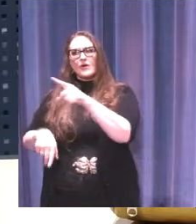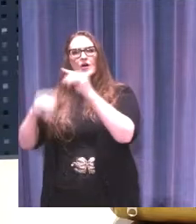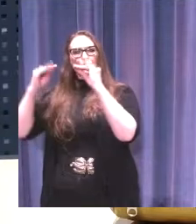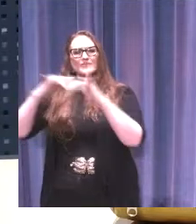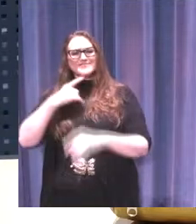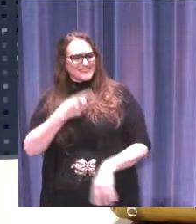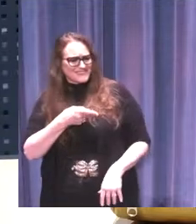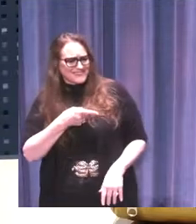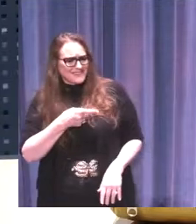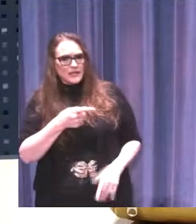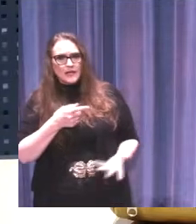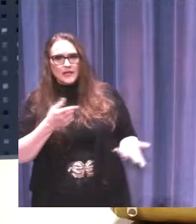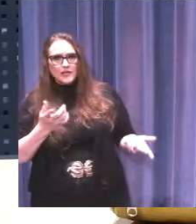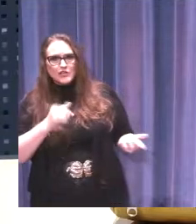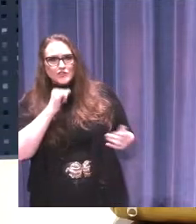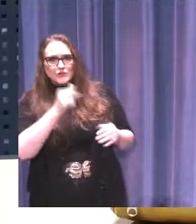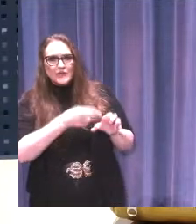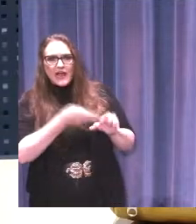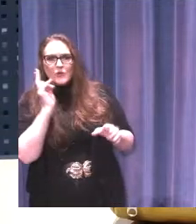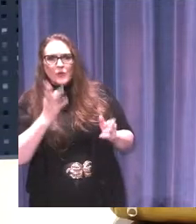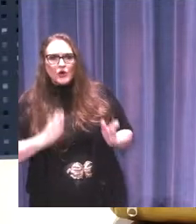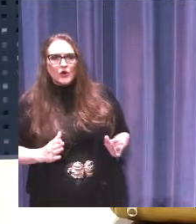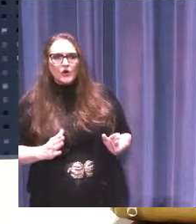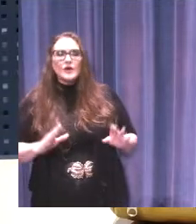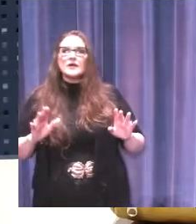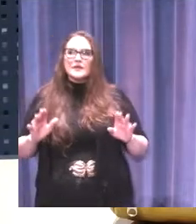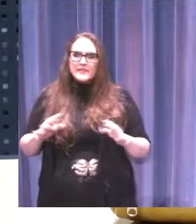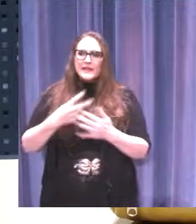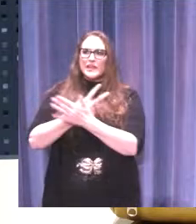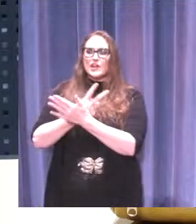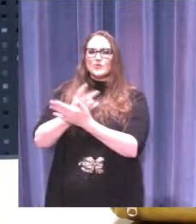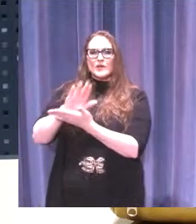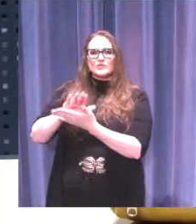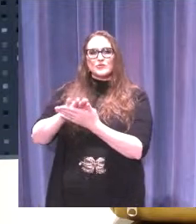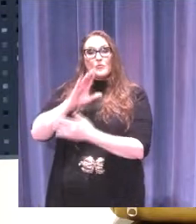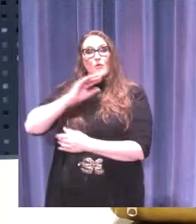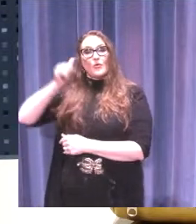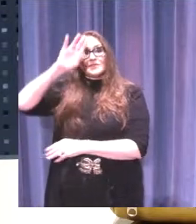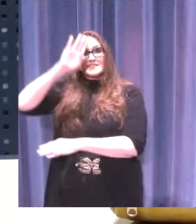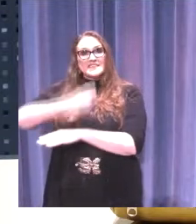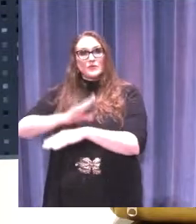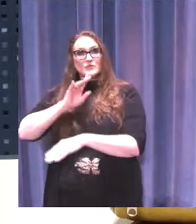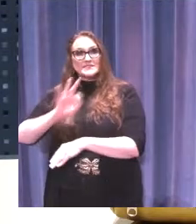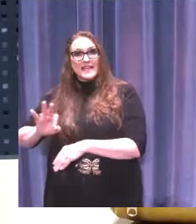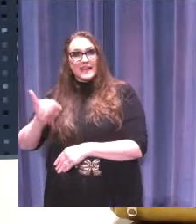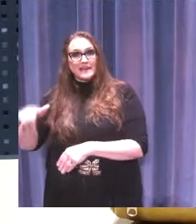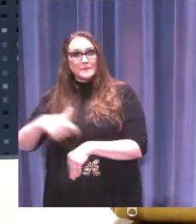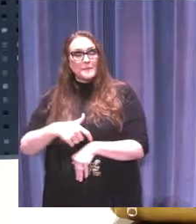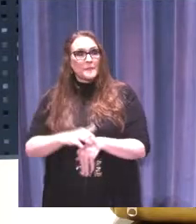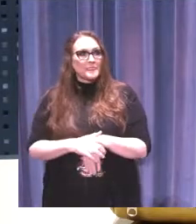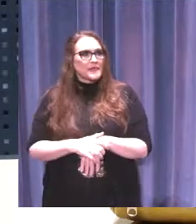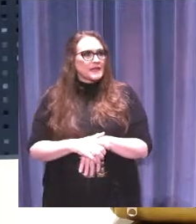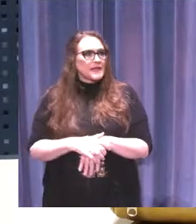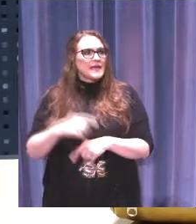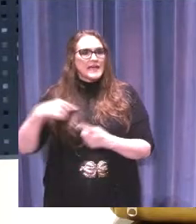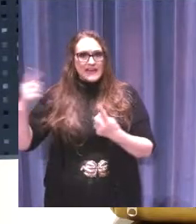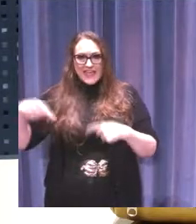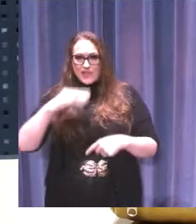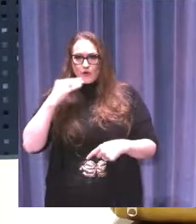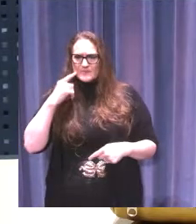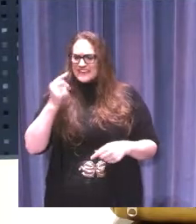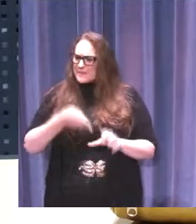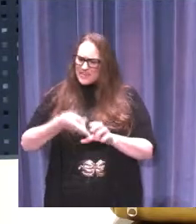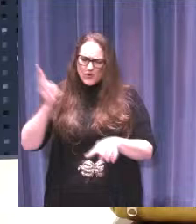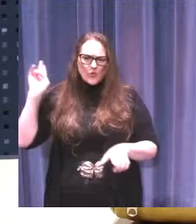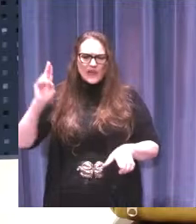quitter." And then in graduate school, my oldest son was 9 years old then, and I came home and said, "I'm going to quit